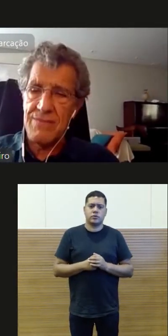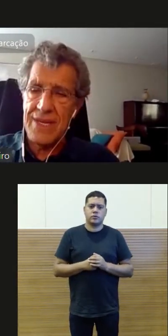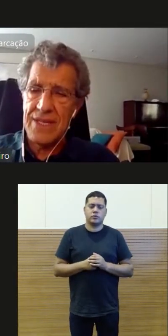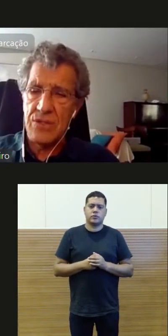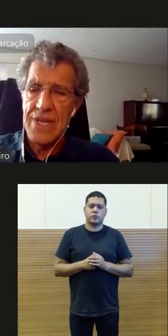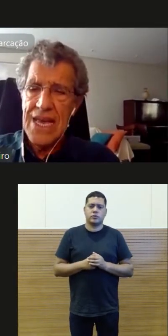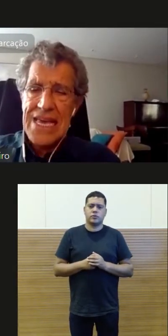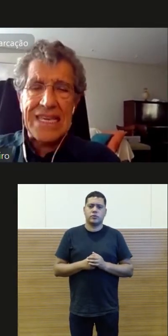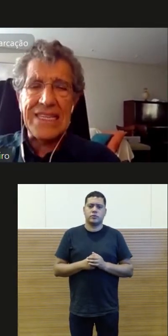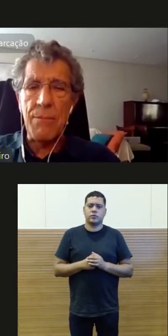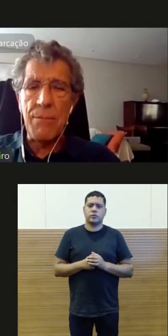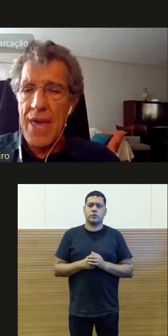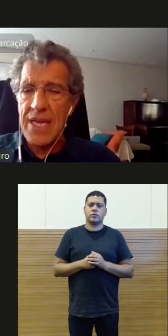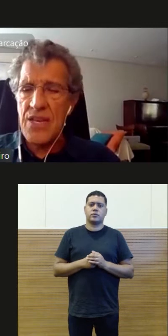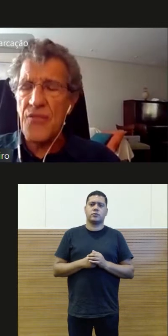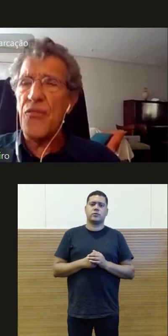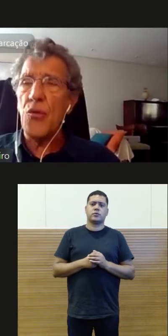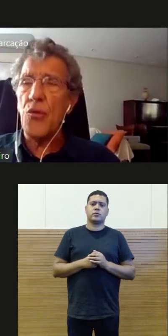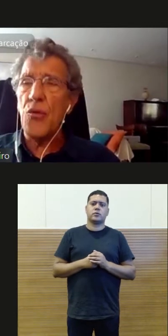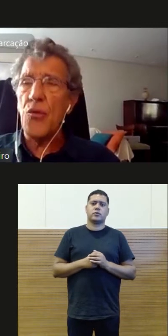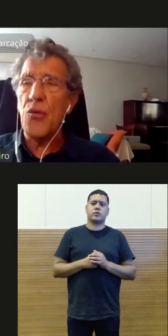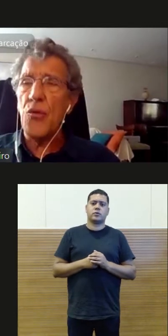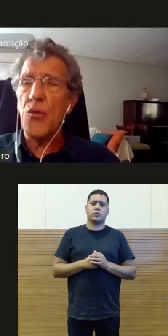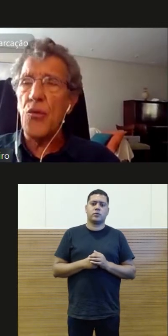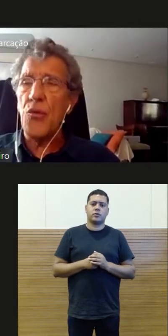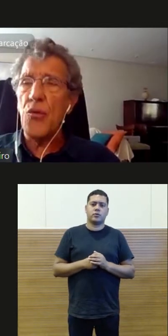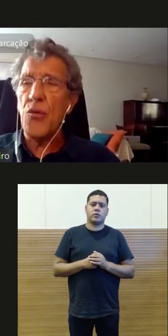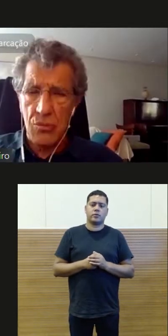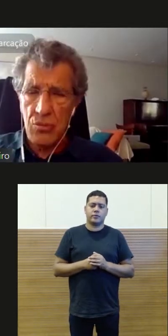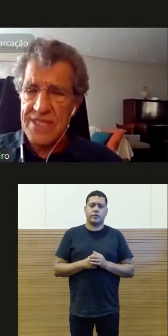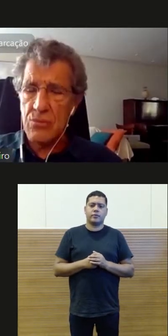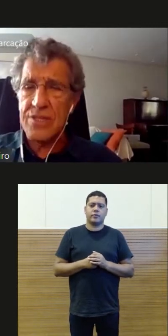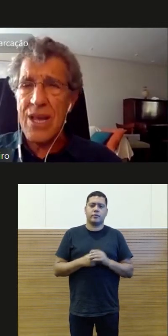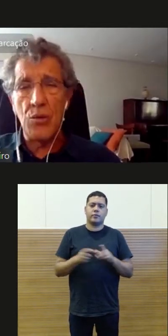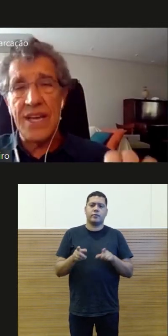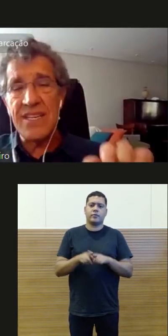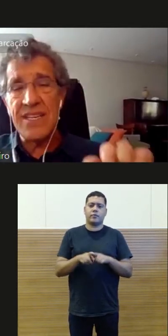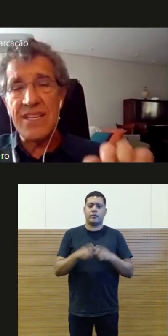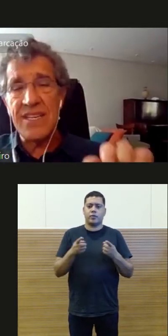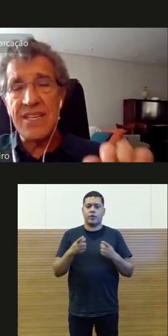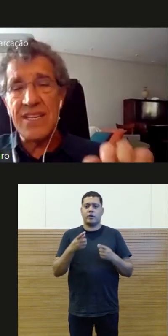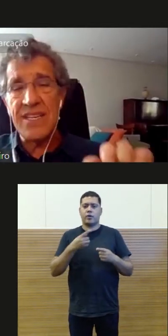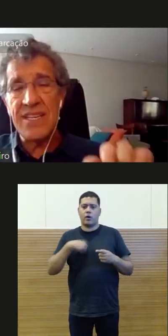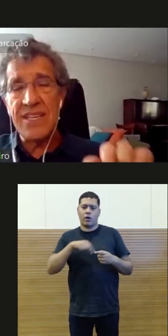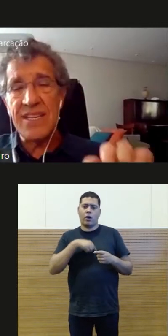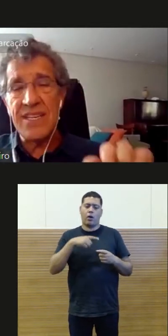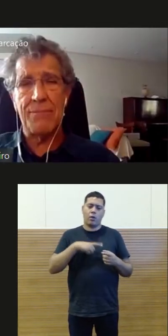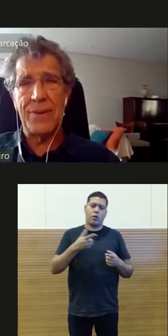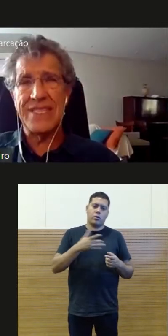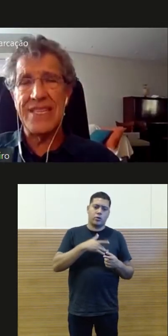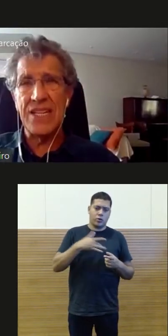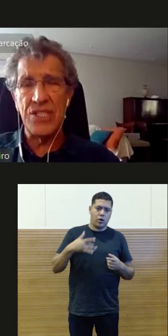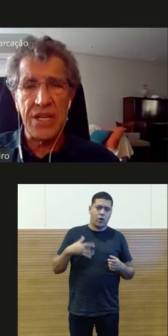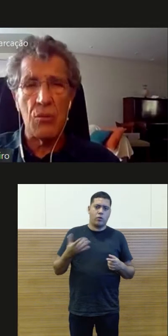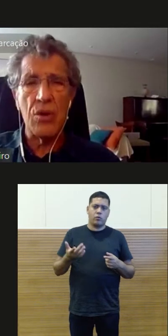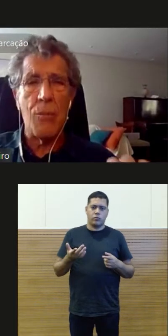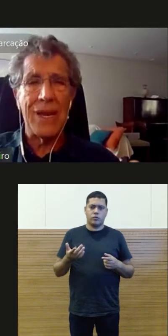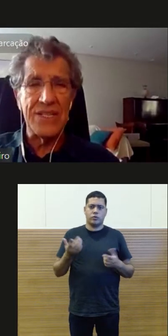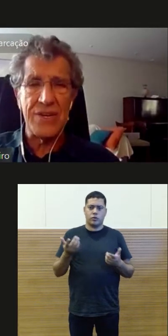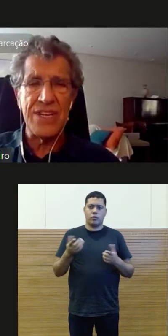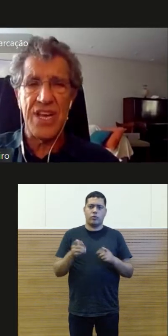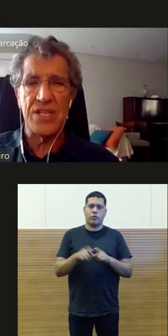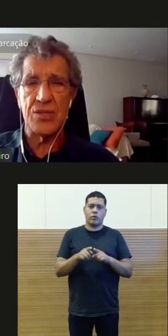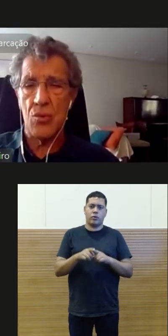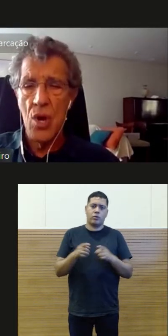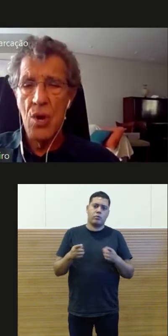and they're influenced by the processing of foods that also influence or health condition, specifically,